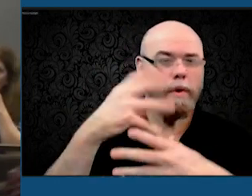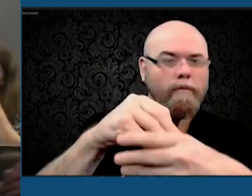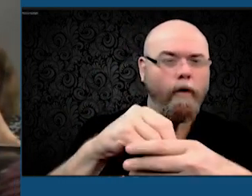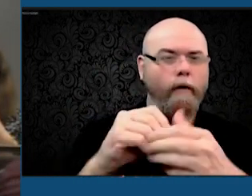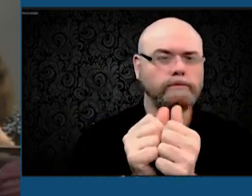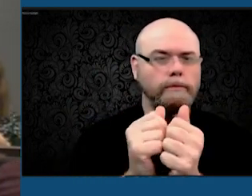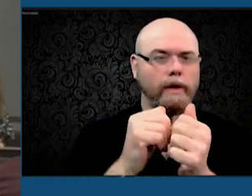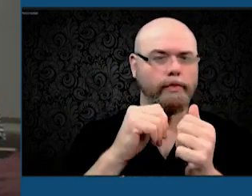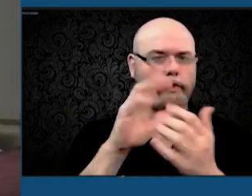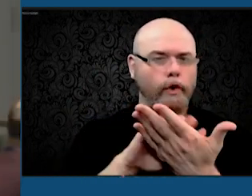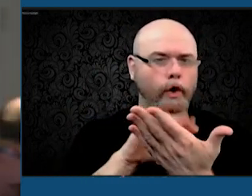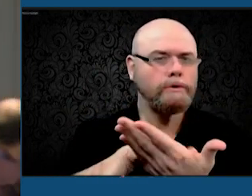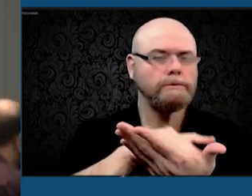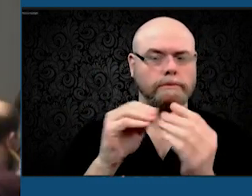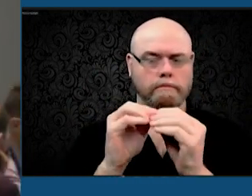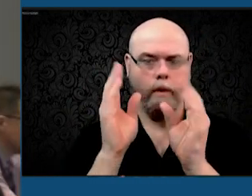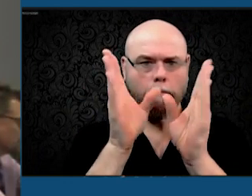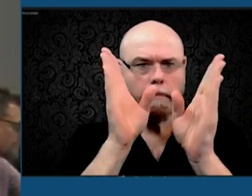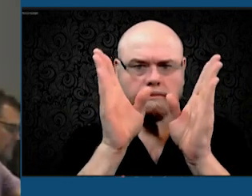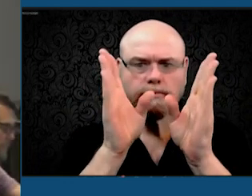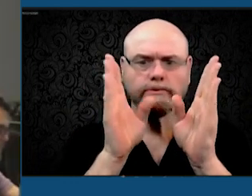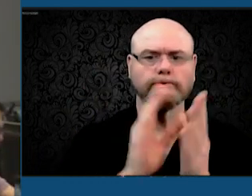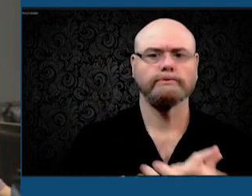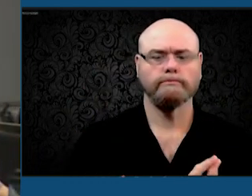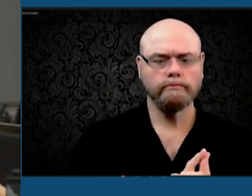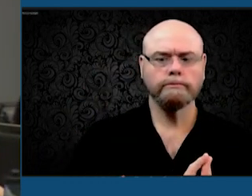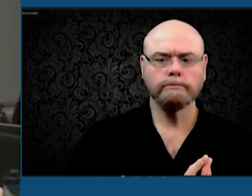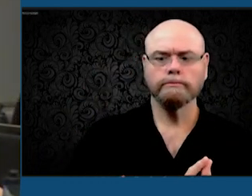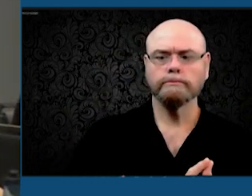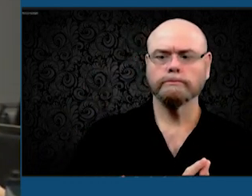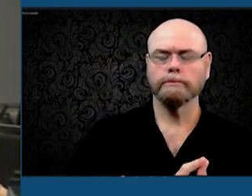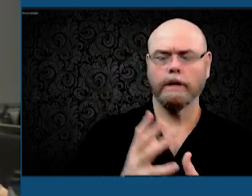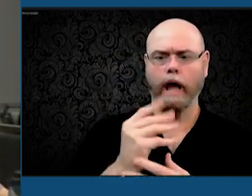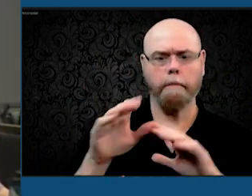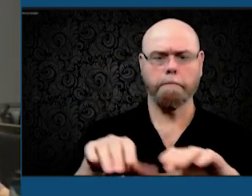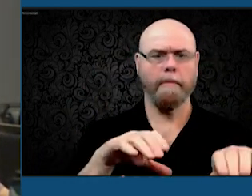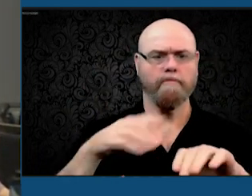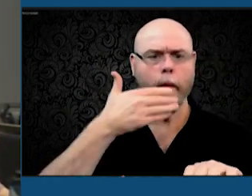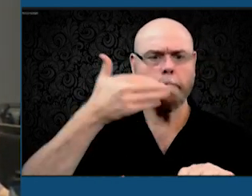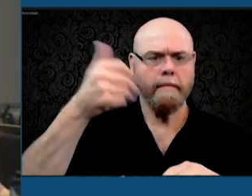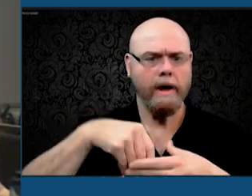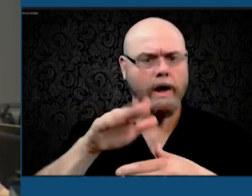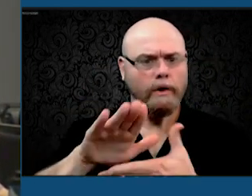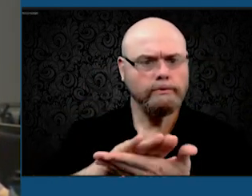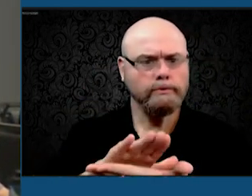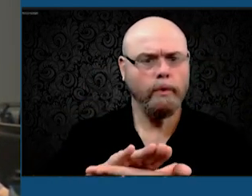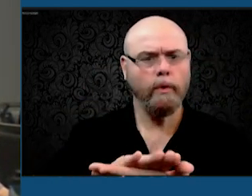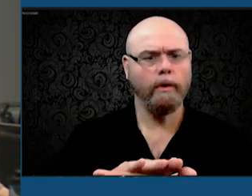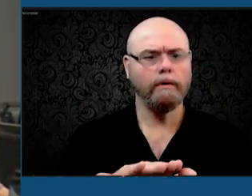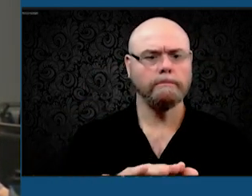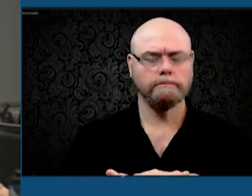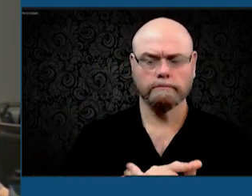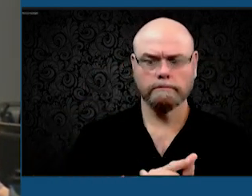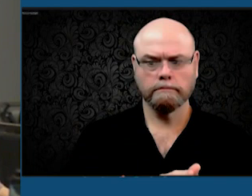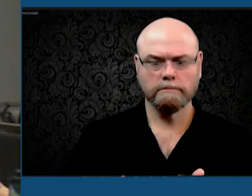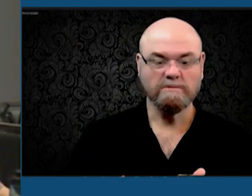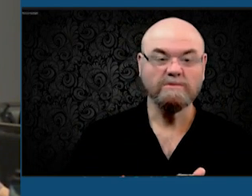attentive. And importantly, they perform better in school, academically. So